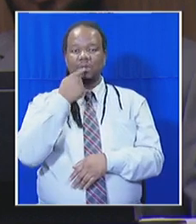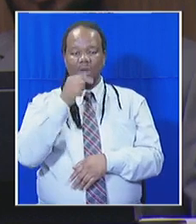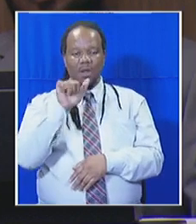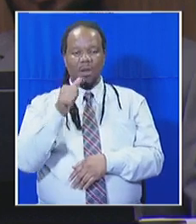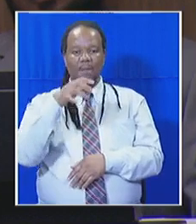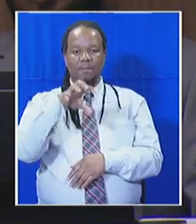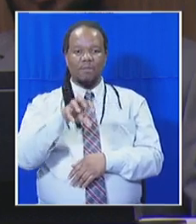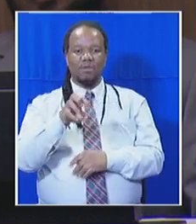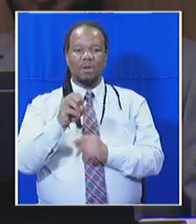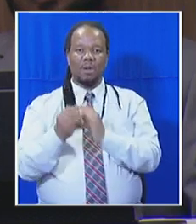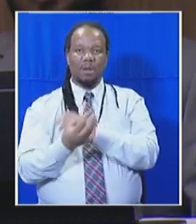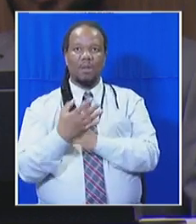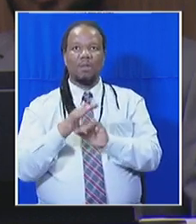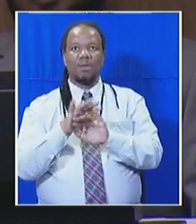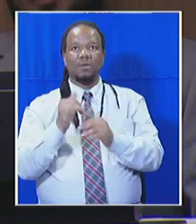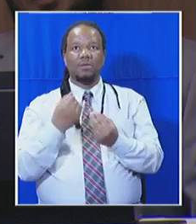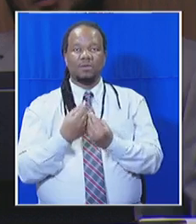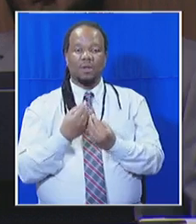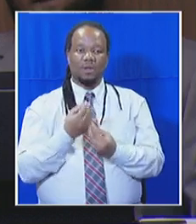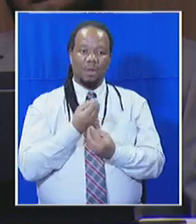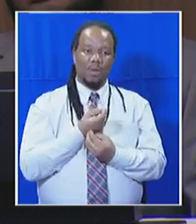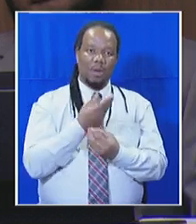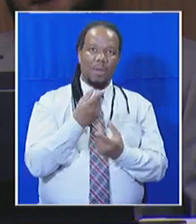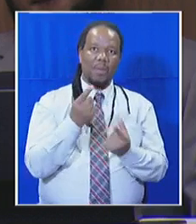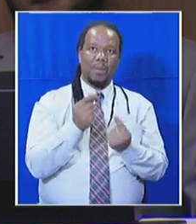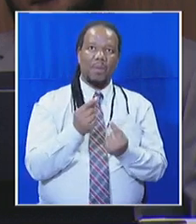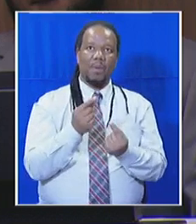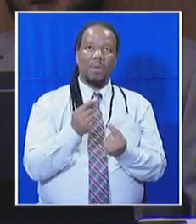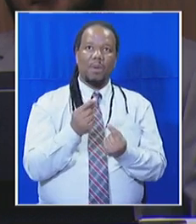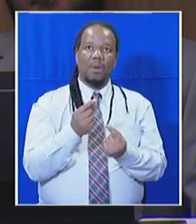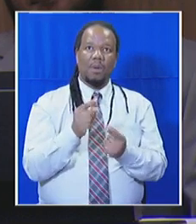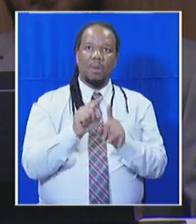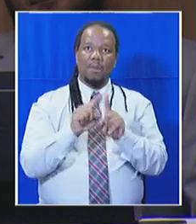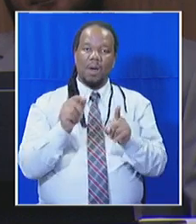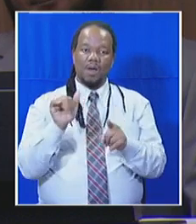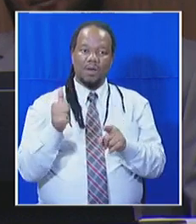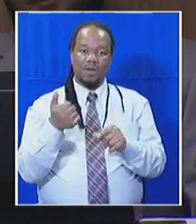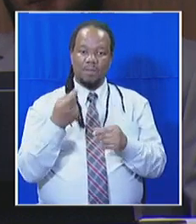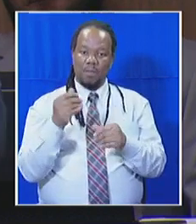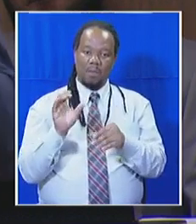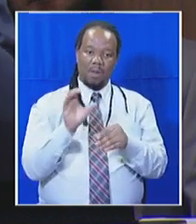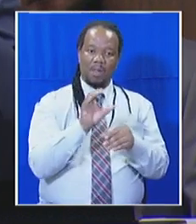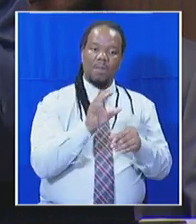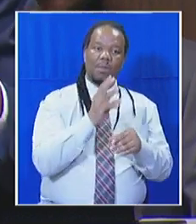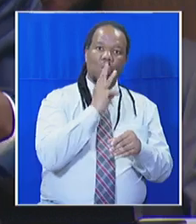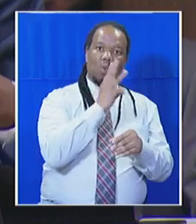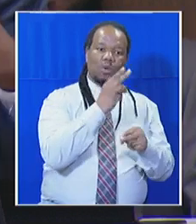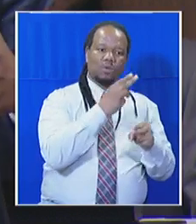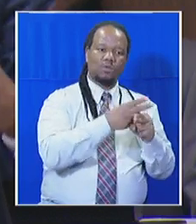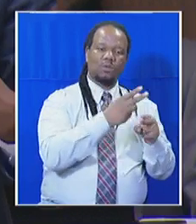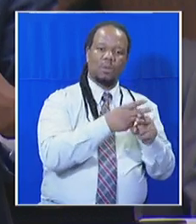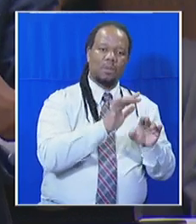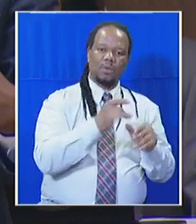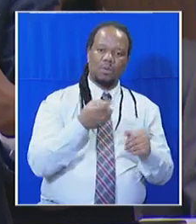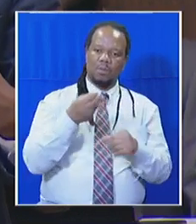government won't be spending any cent on sport facilities because they'll redirect it to water and sanitation. So what measures